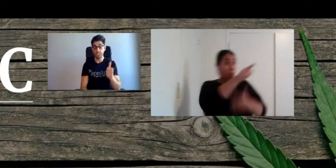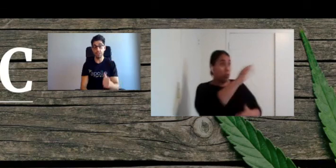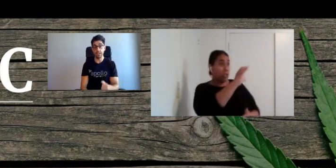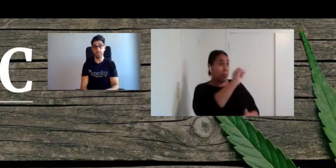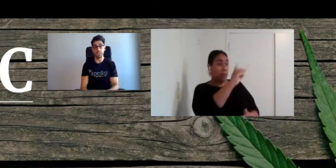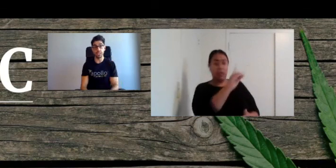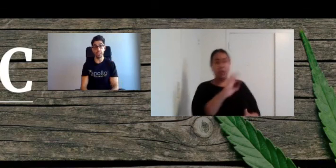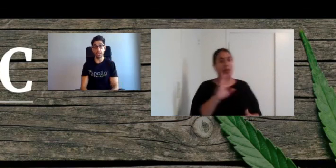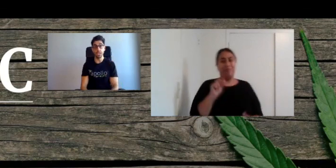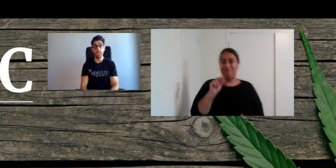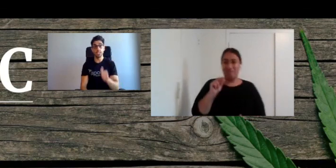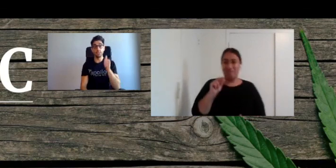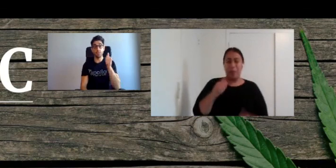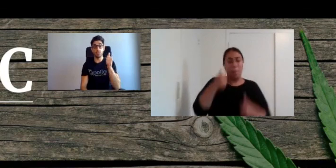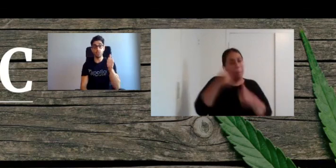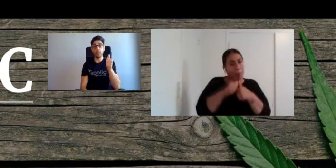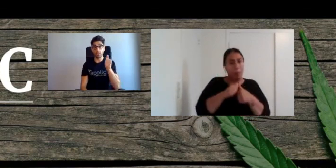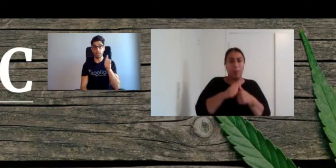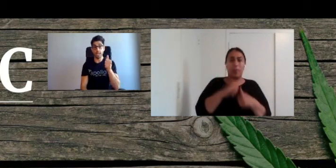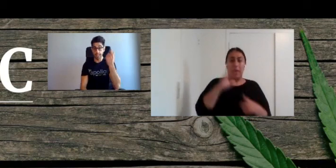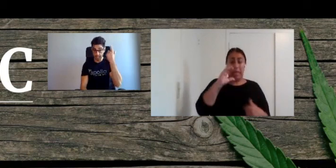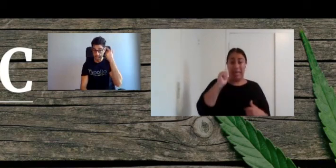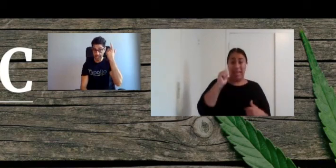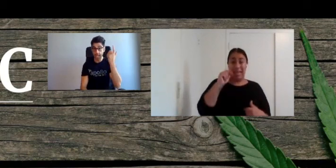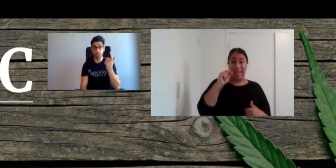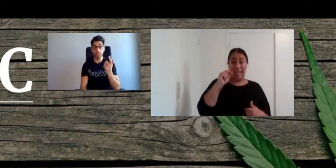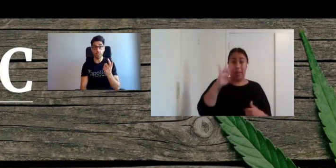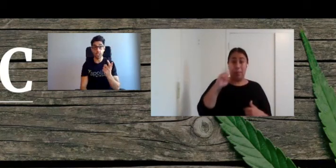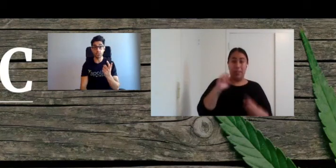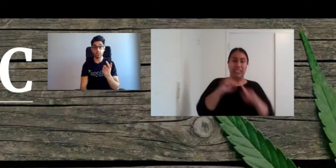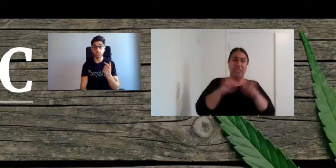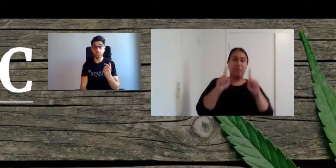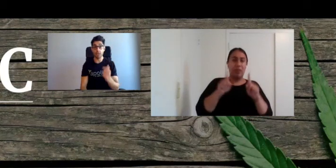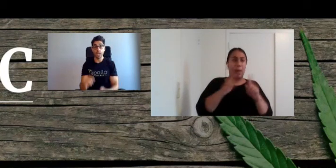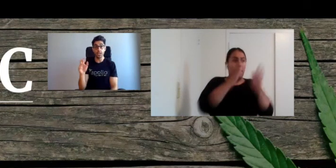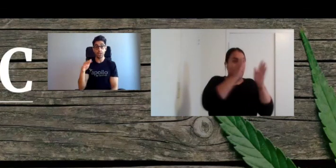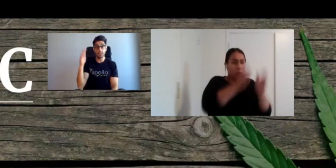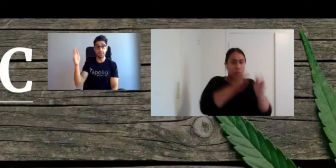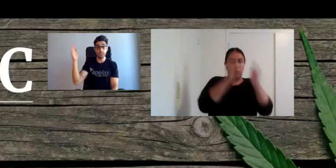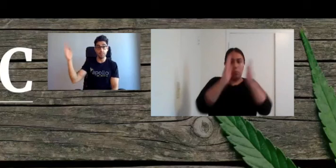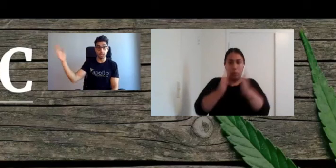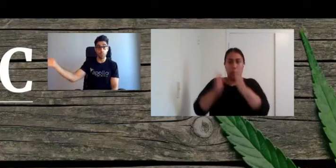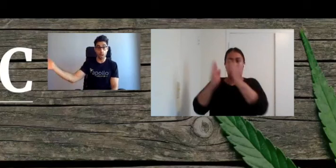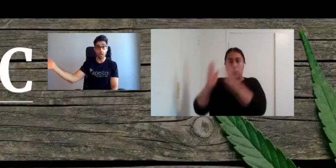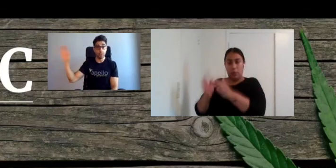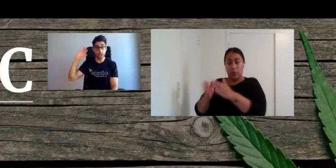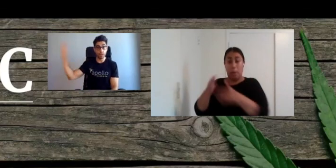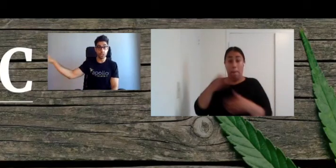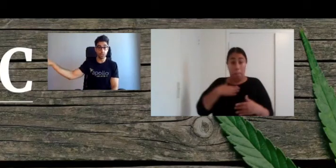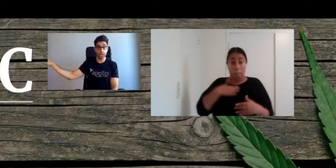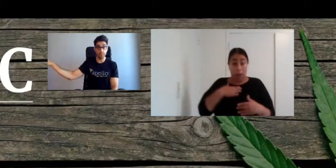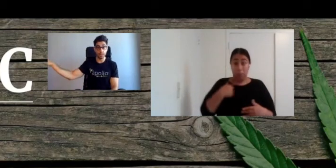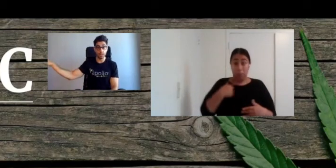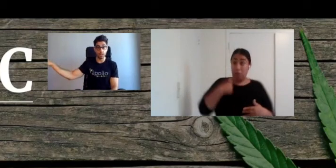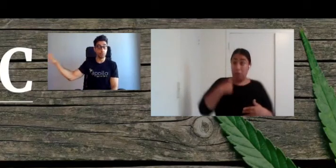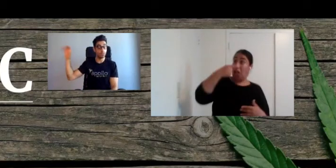only disadvantage to THC is that if we use too much of it, it can saturate in the central nervous system and cause the feelings of being unwell, the recreational